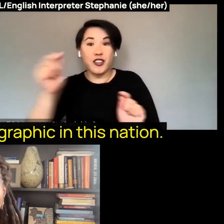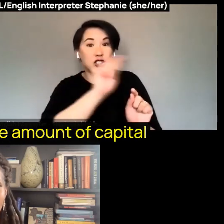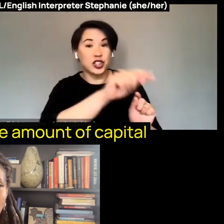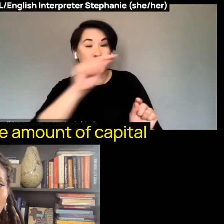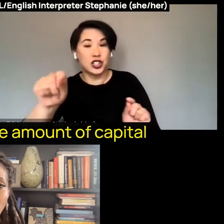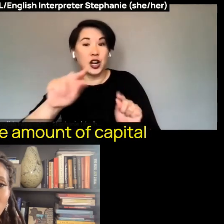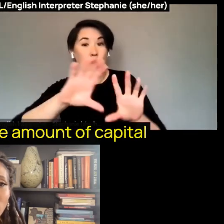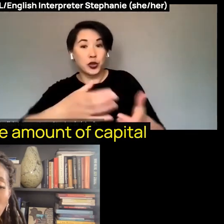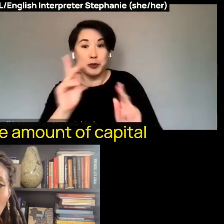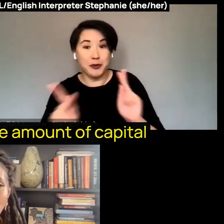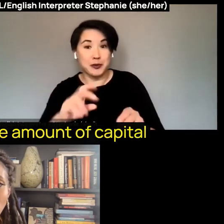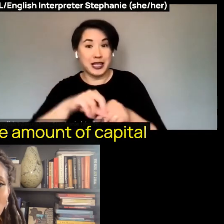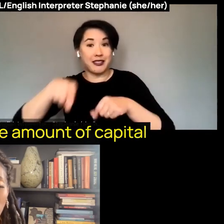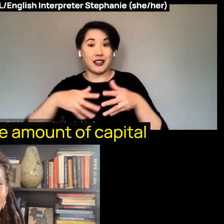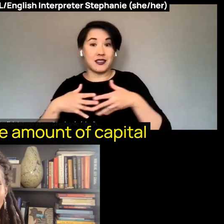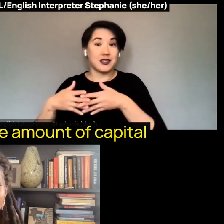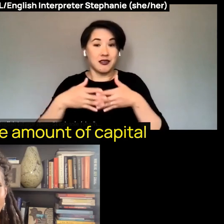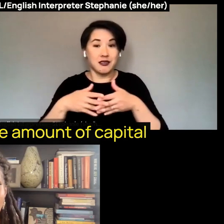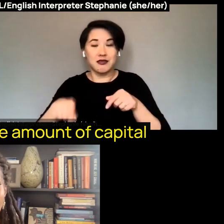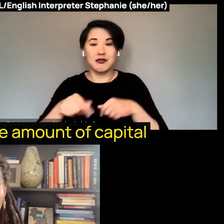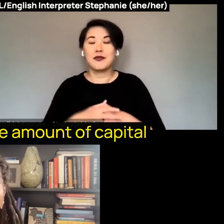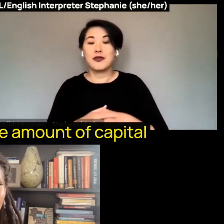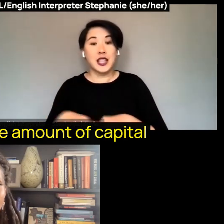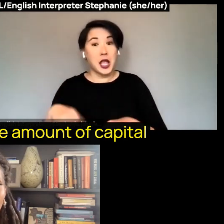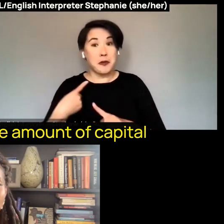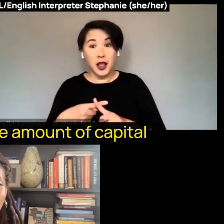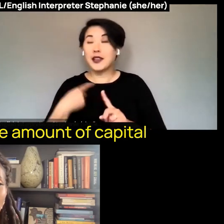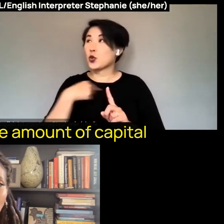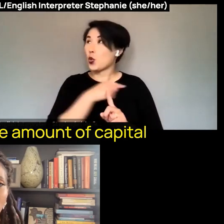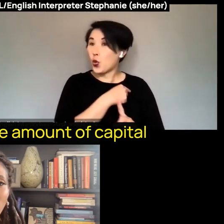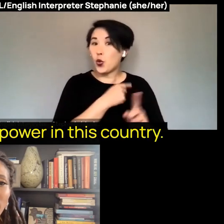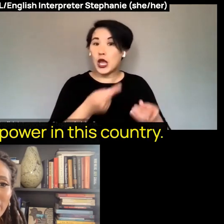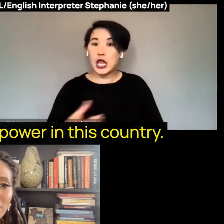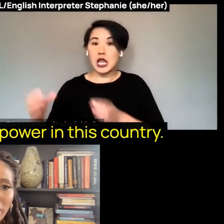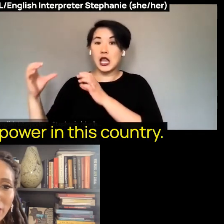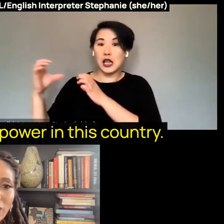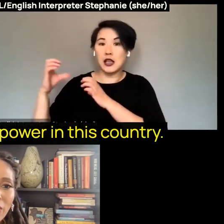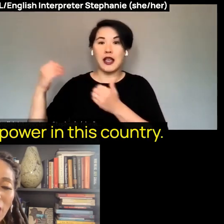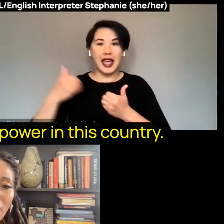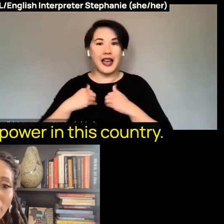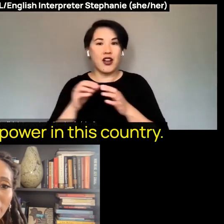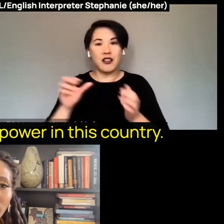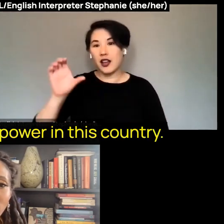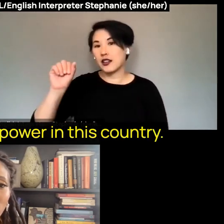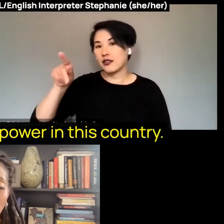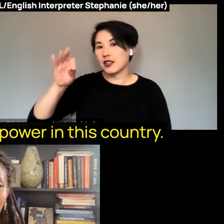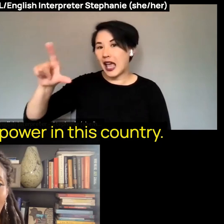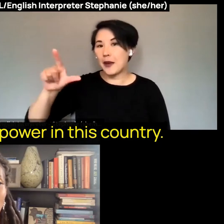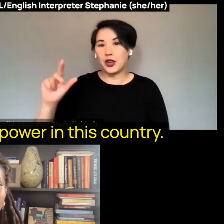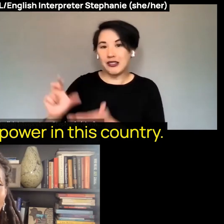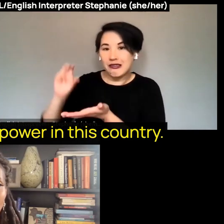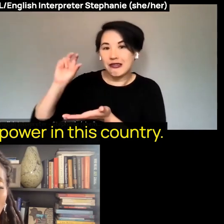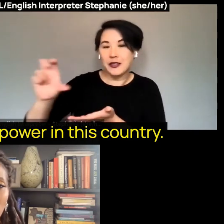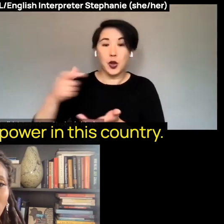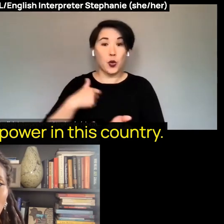nation. And we also carry a large amount of capital investment in